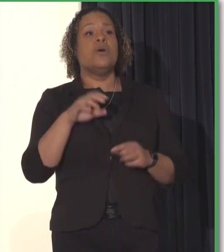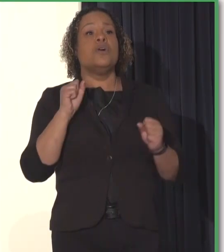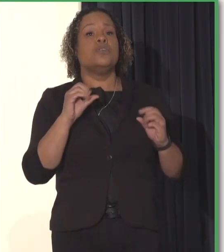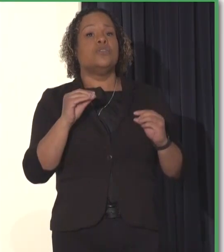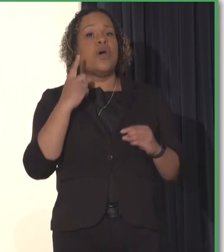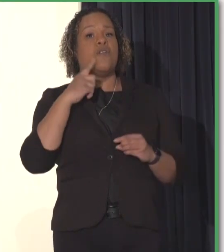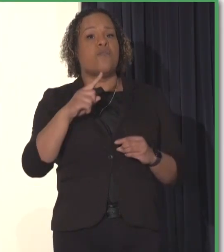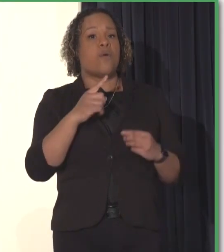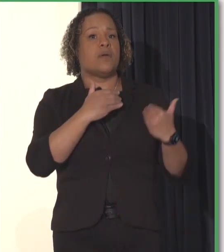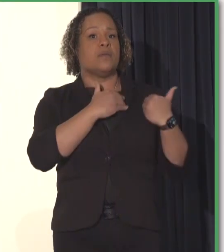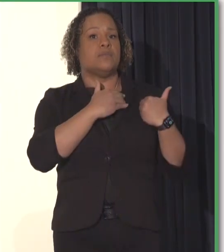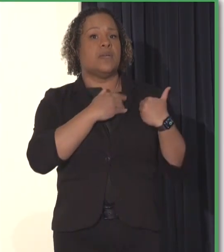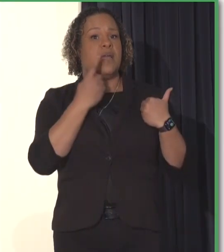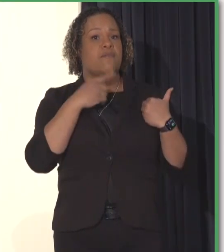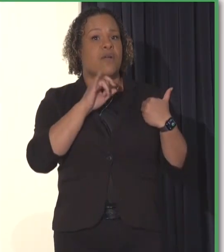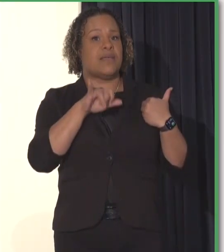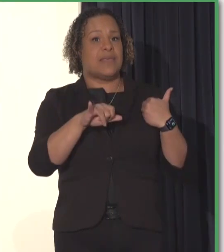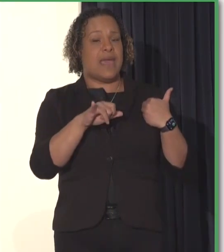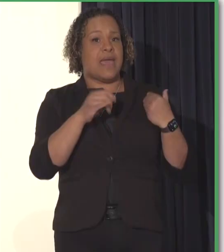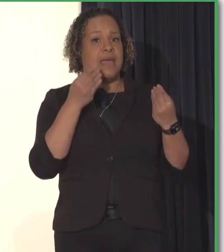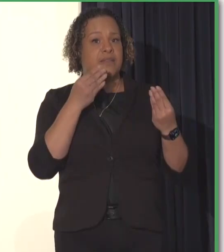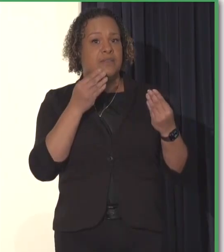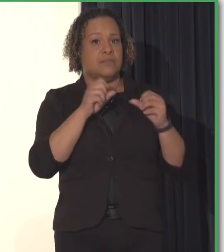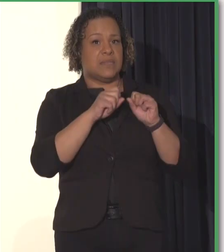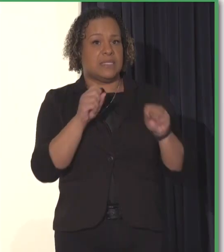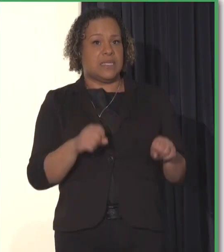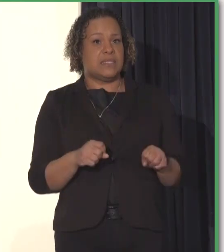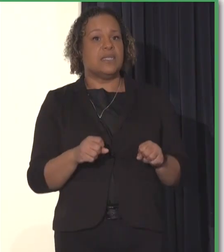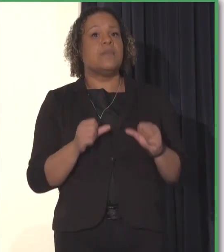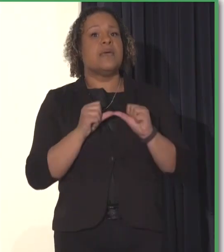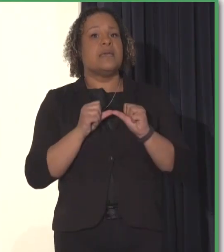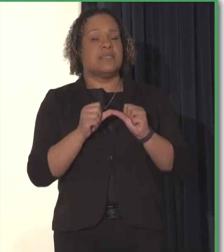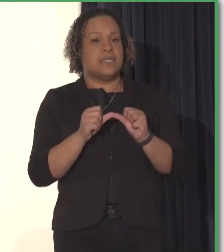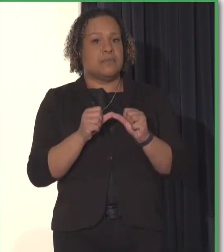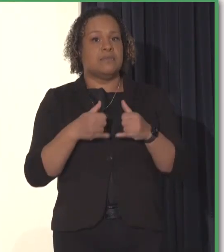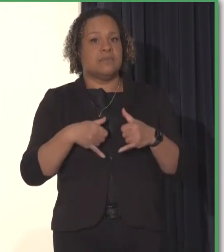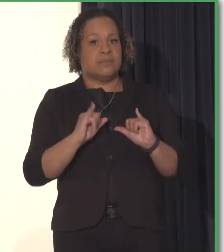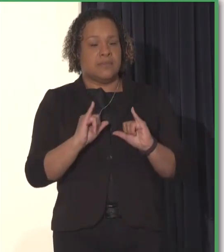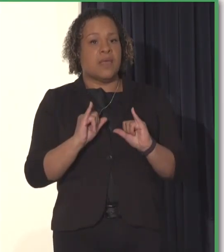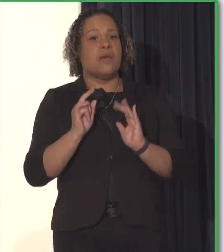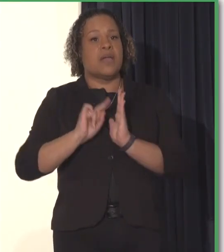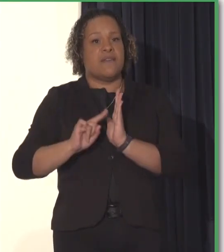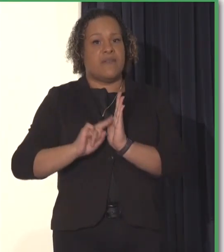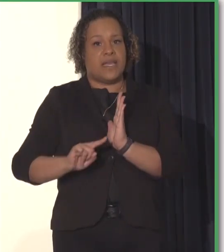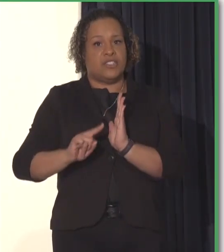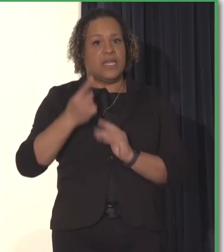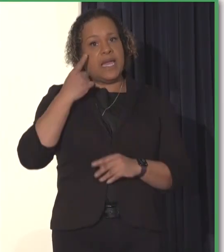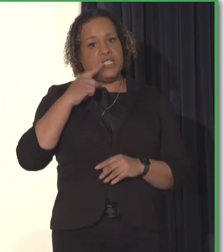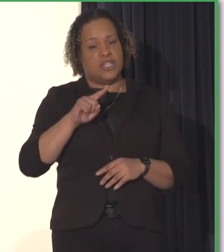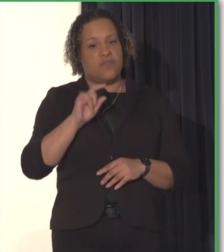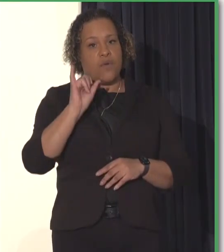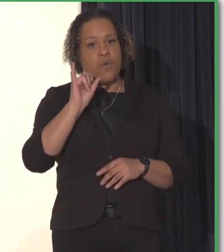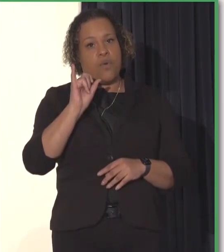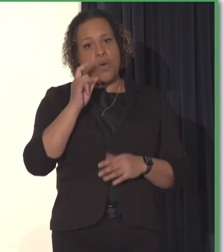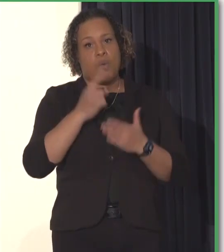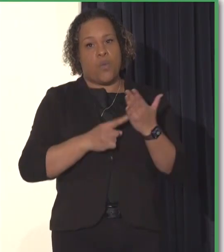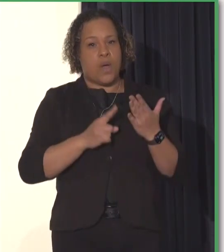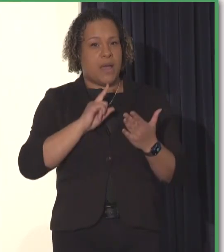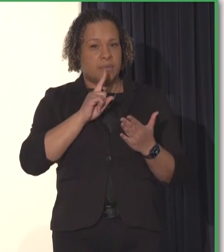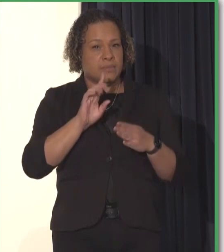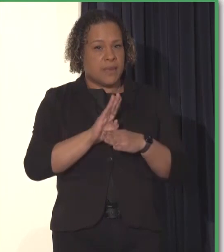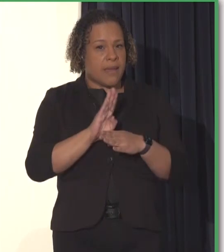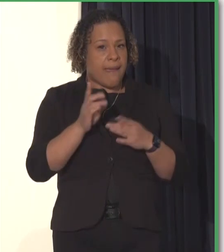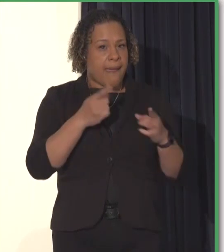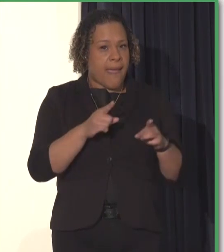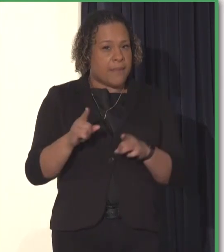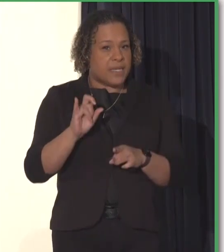situation, there is a pending investigation that is ongoing for the what actually occurred in that